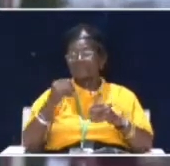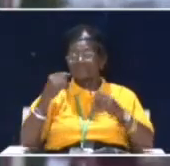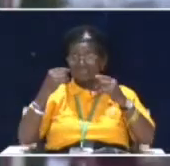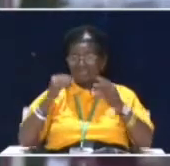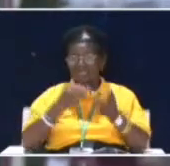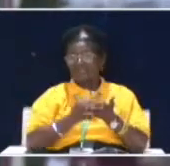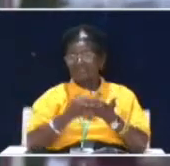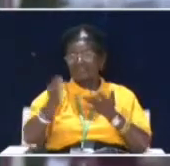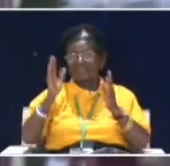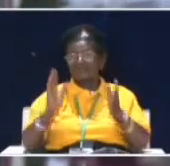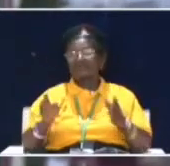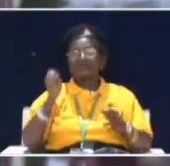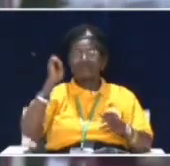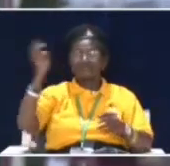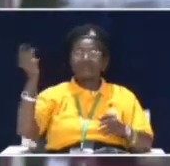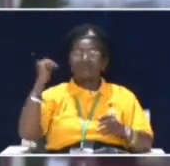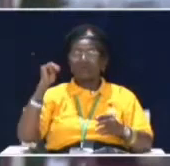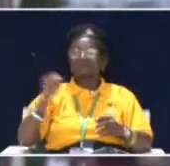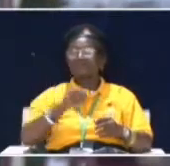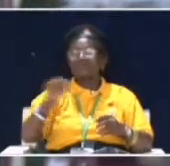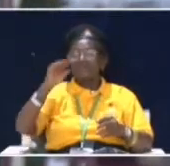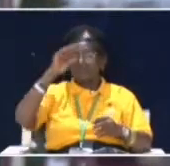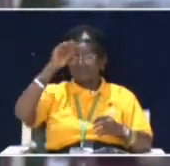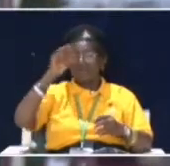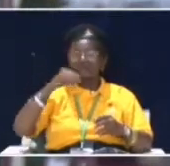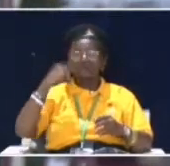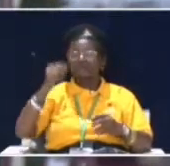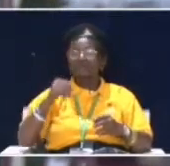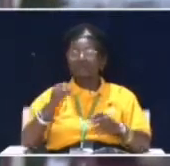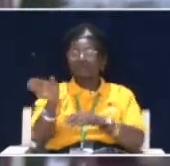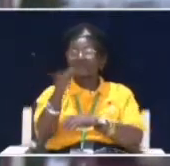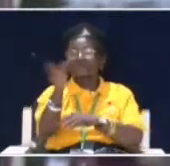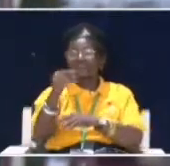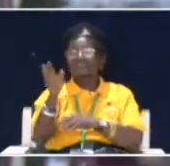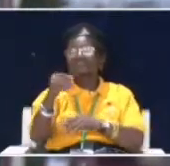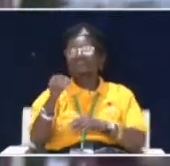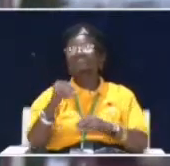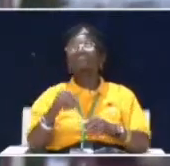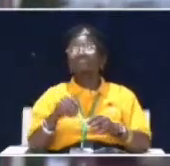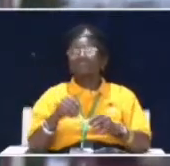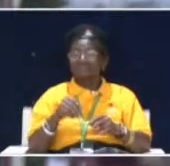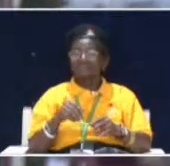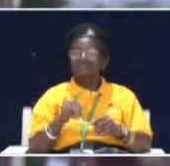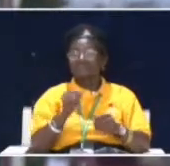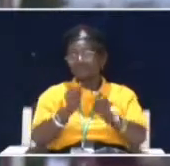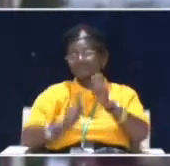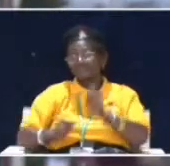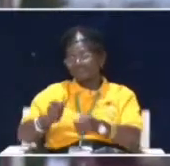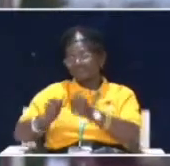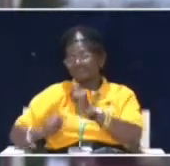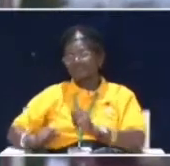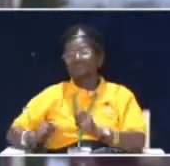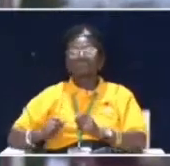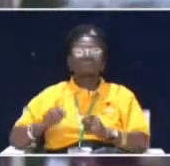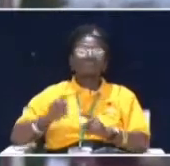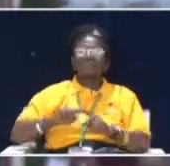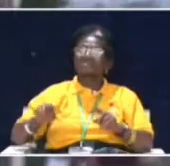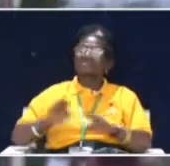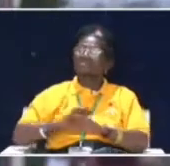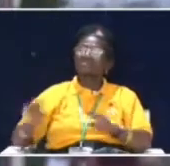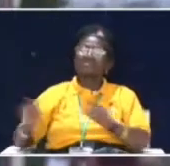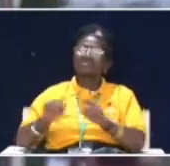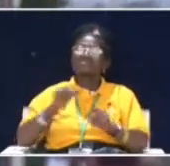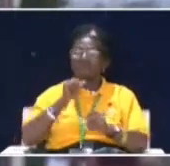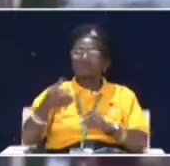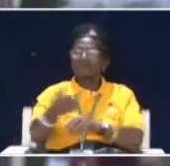jakule. He was a man who fished all night and caught nothing. Eni to peja ni gbogbo oru ti ori eyo kan oro kan pa ipa. But God repositioned